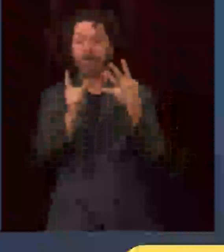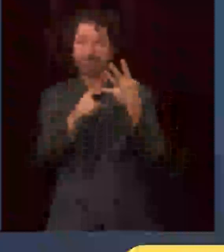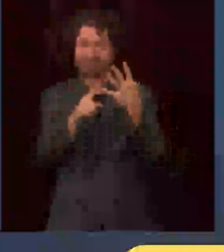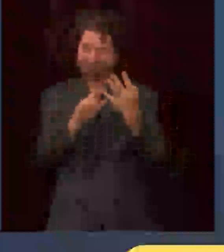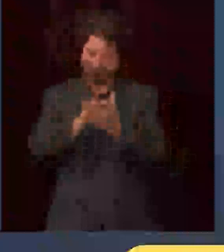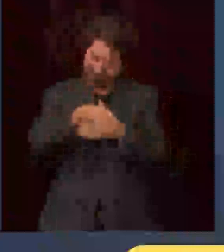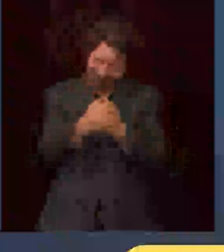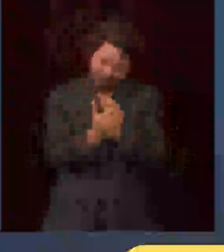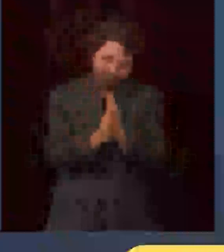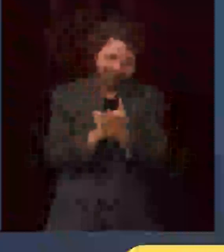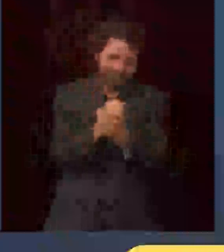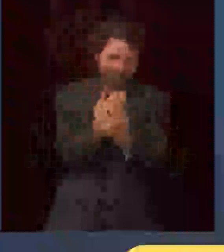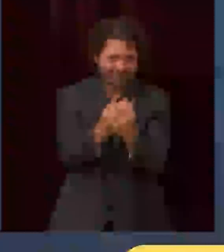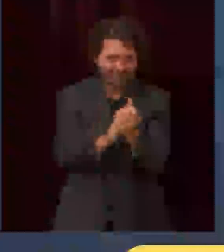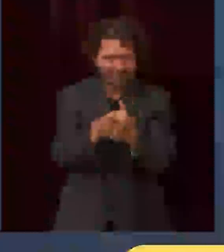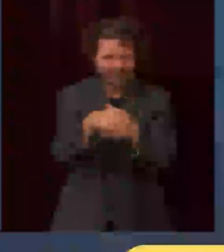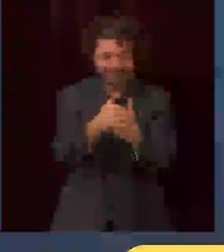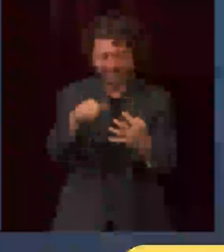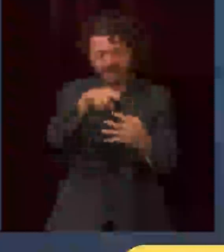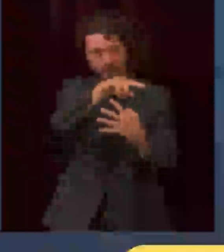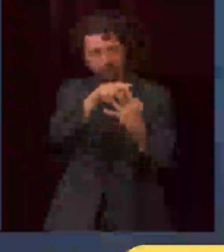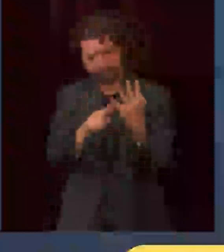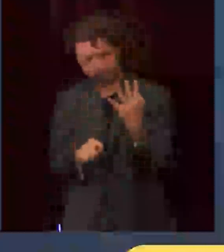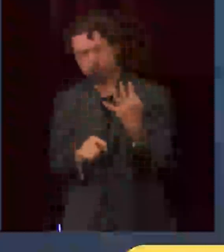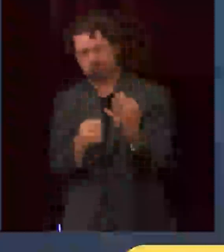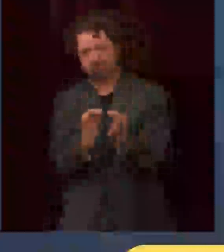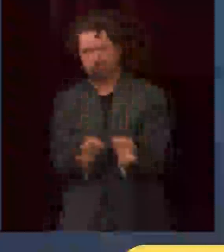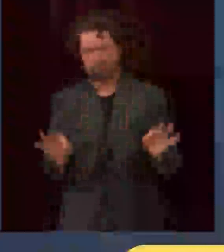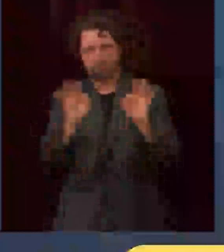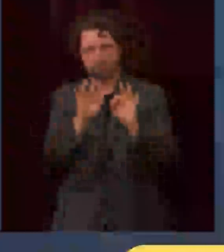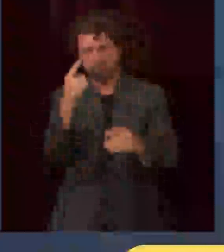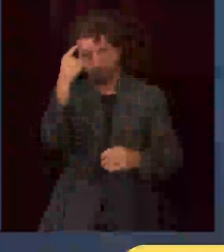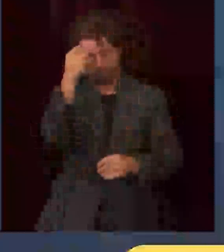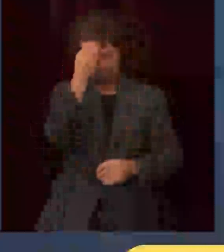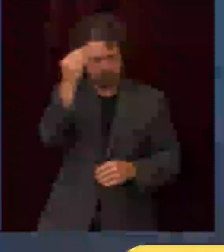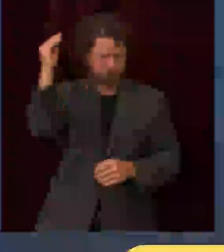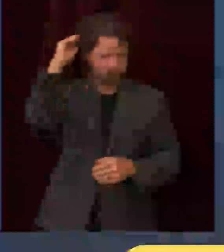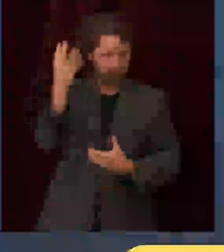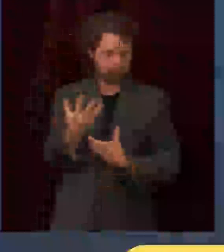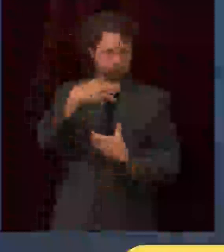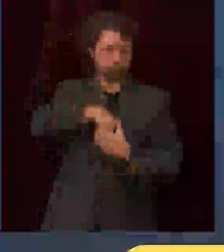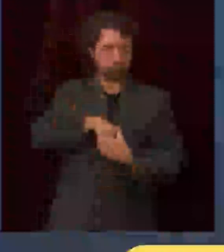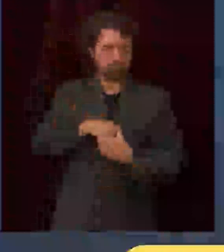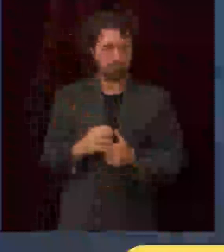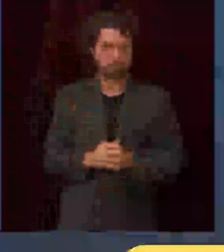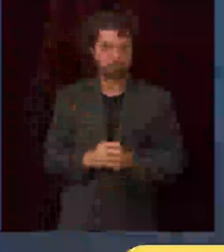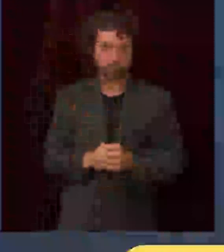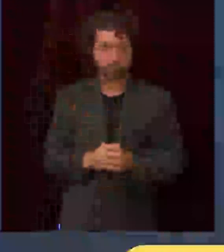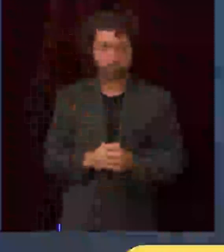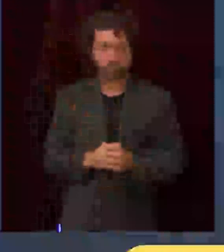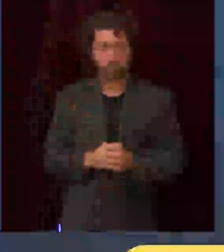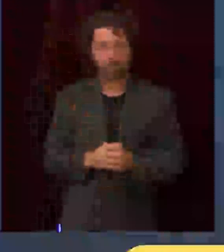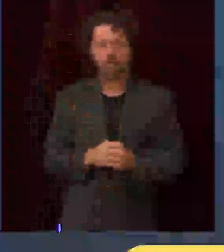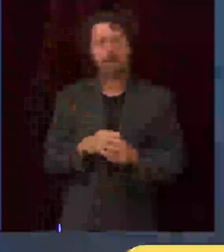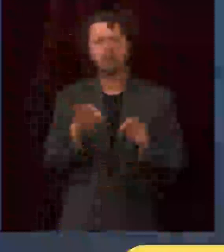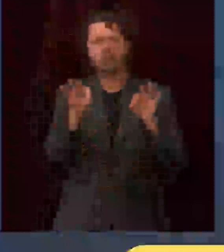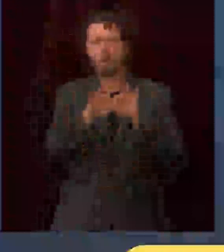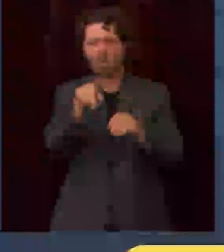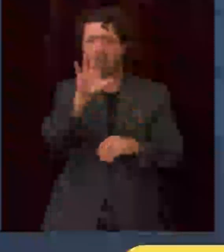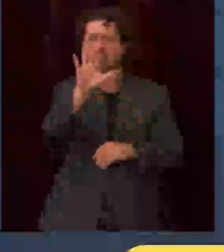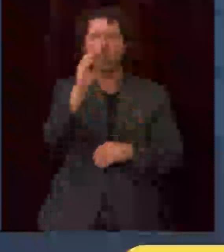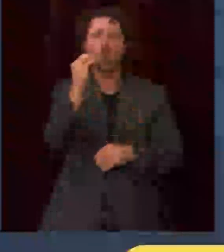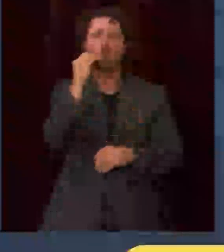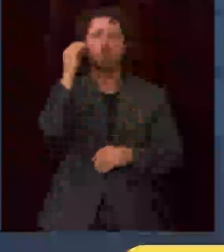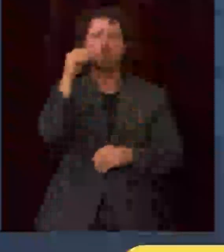really gracious. I know we got so many great places to go in Washington right now, but for instance, I talked to the mayor of Leavenworth, a fantastic town. We